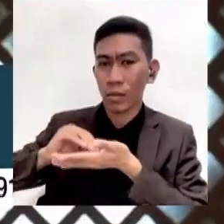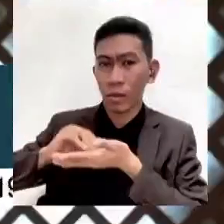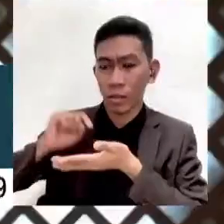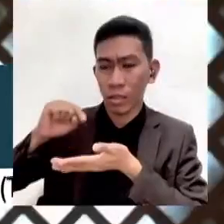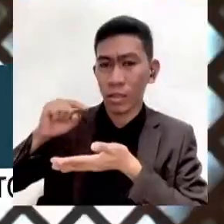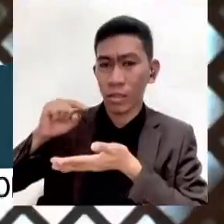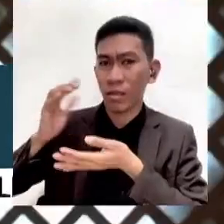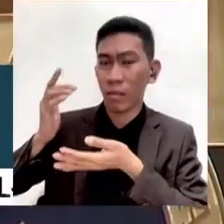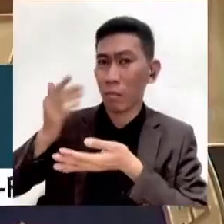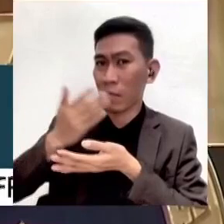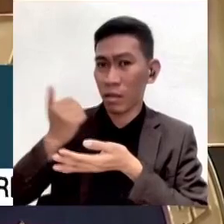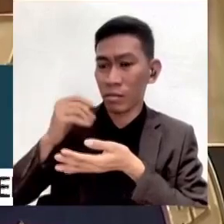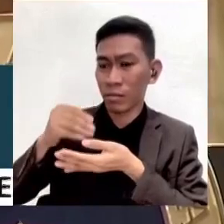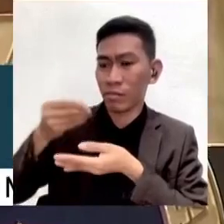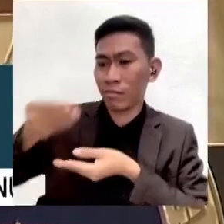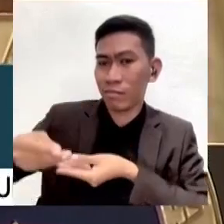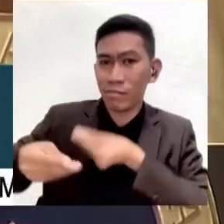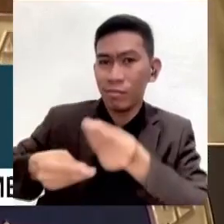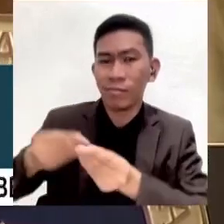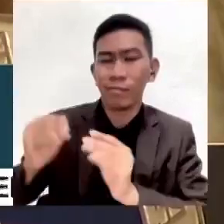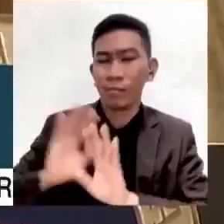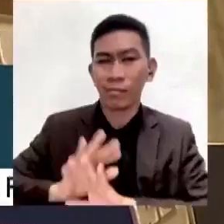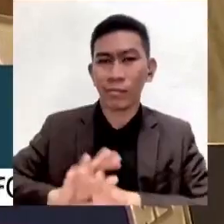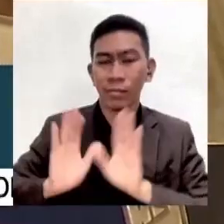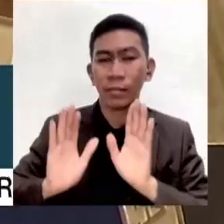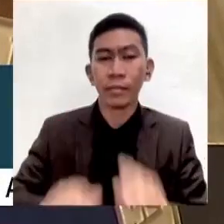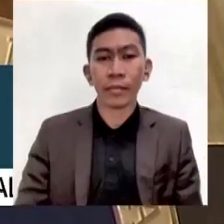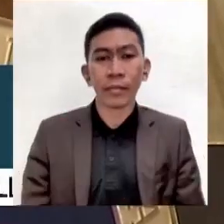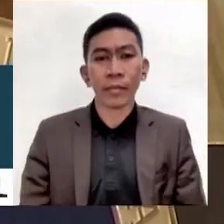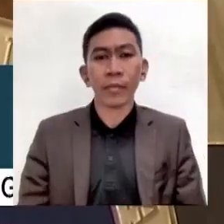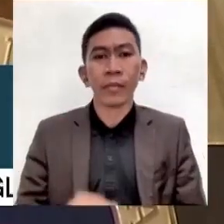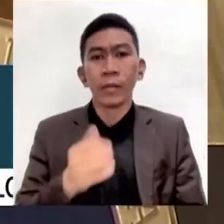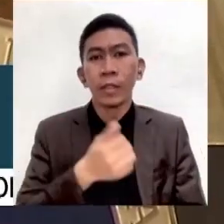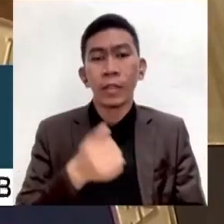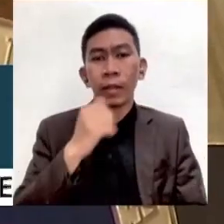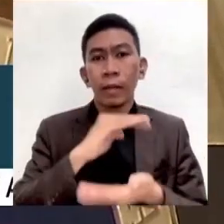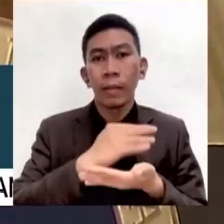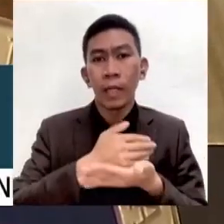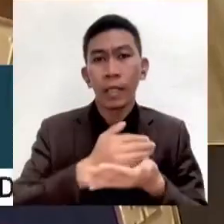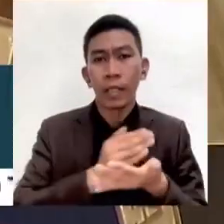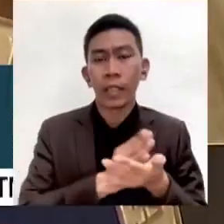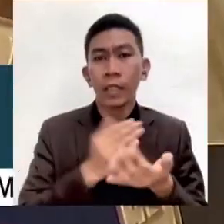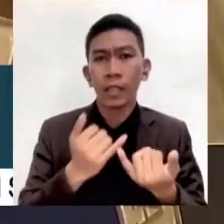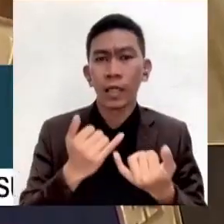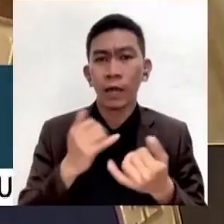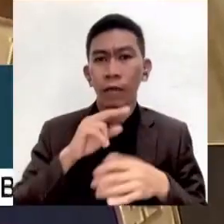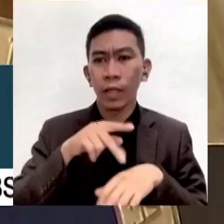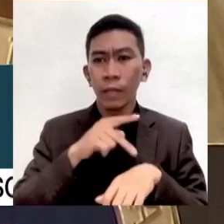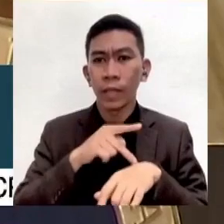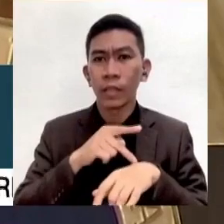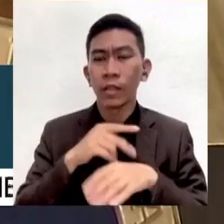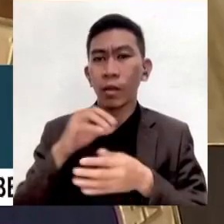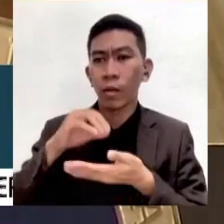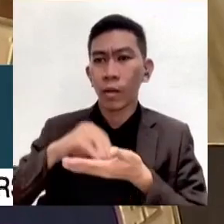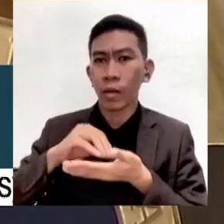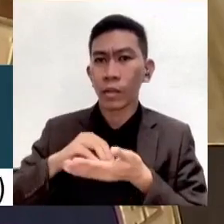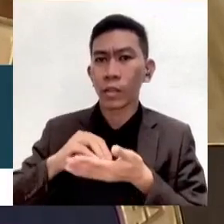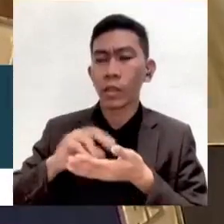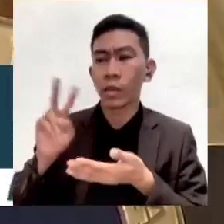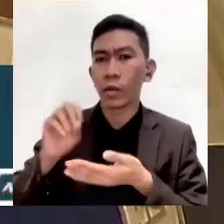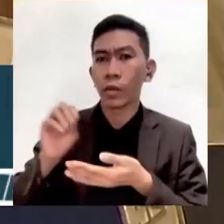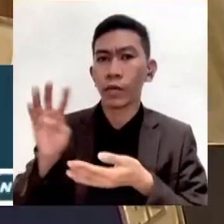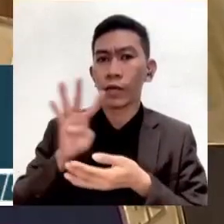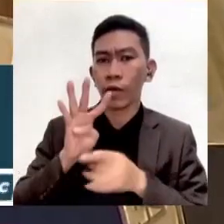who will come after us. Budget Secretary Amina Pangandaman says the Philippines' debt under the 2024 General Appropriations Act shrunk